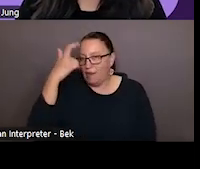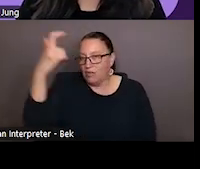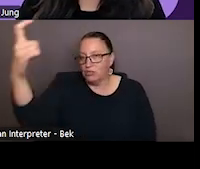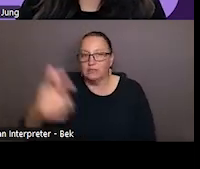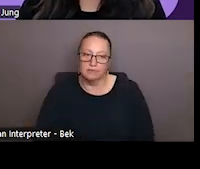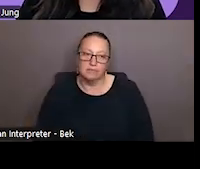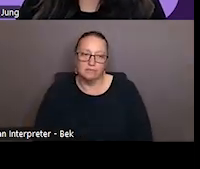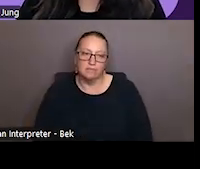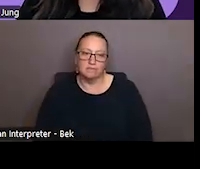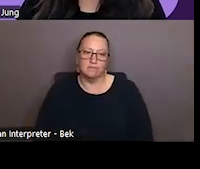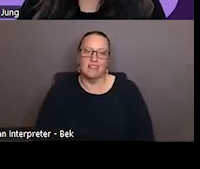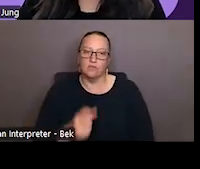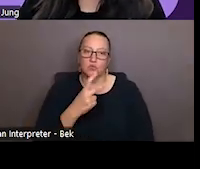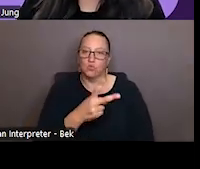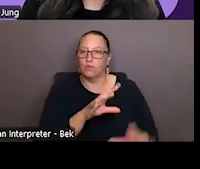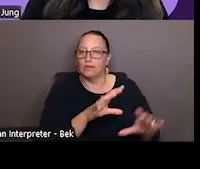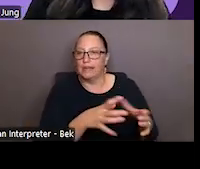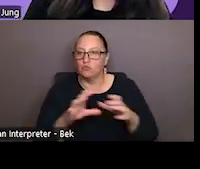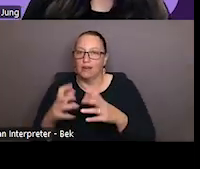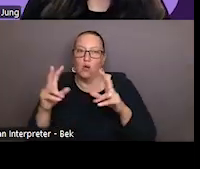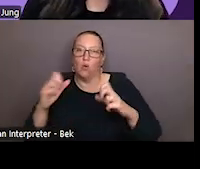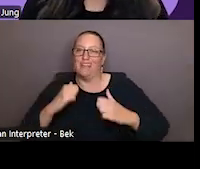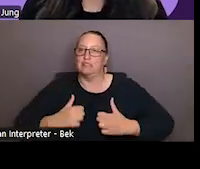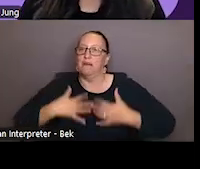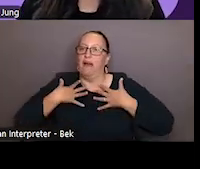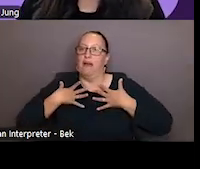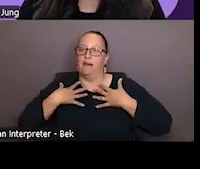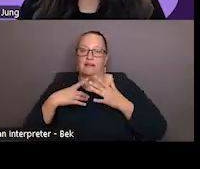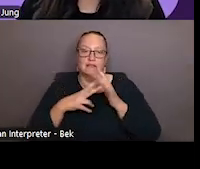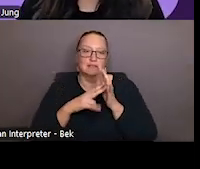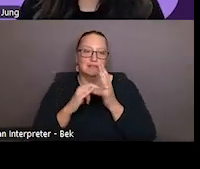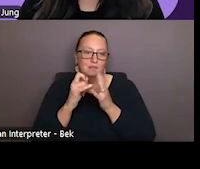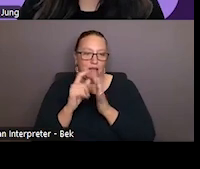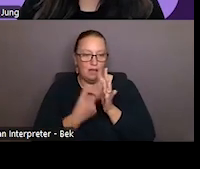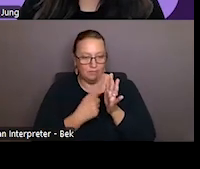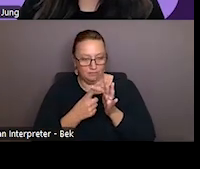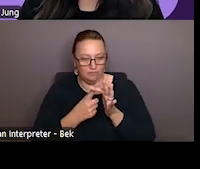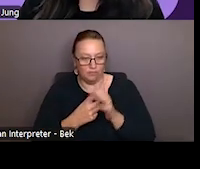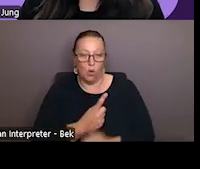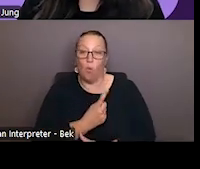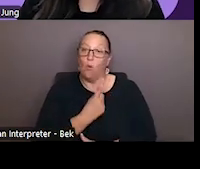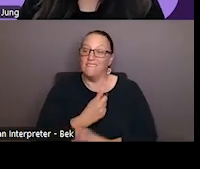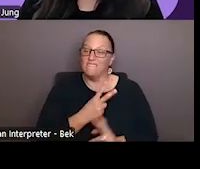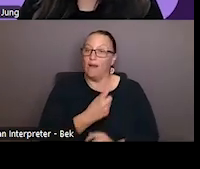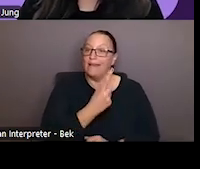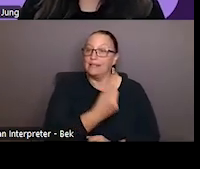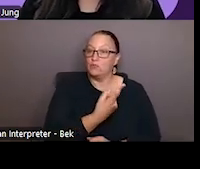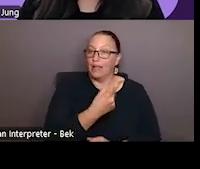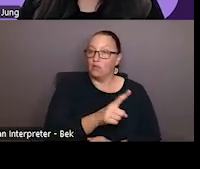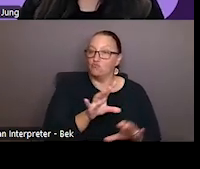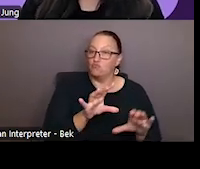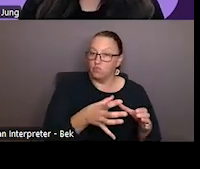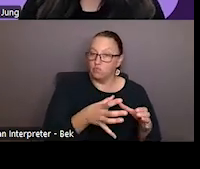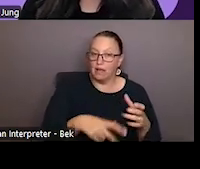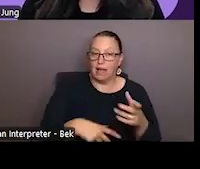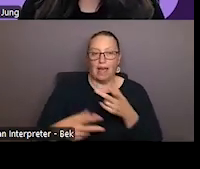There are 2 award categories named Inspire. One is awarded to individuals and groups, while the other is awarded